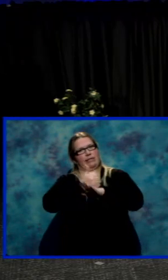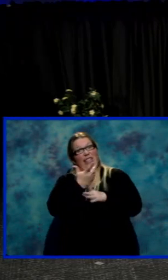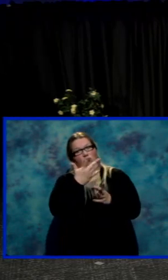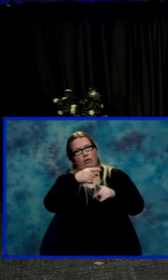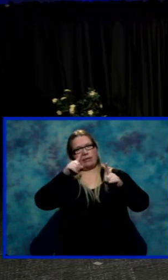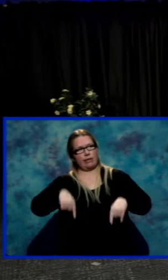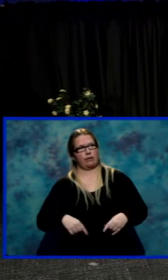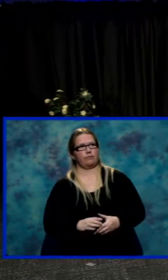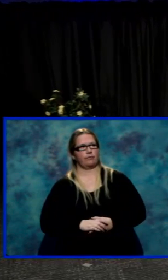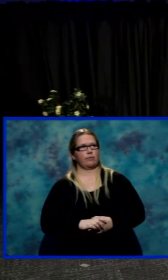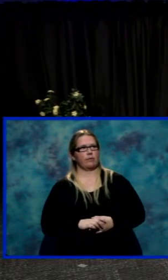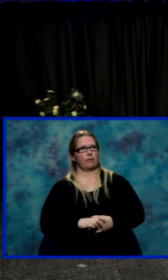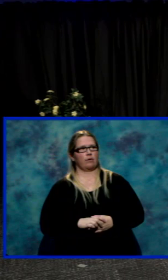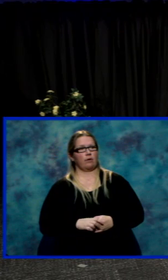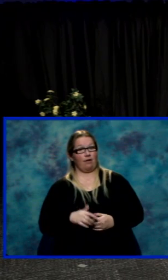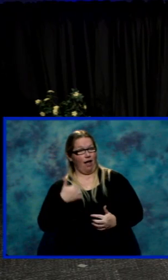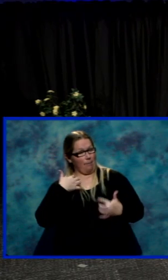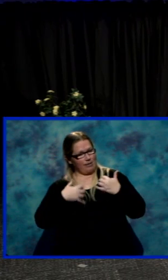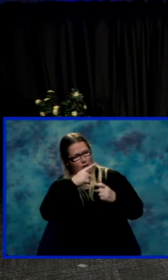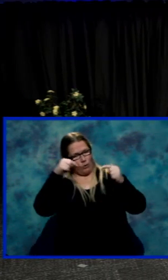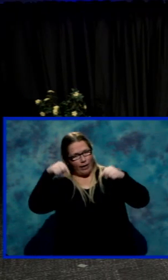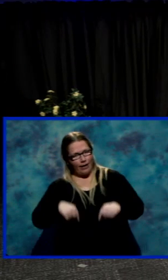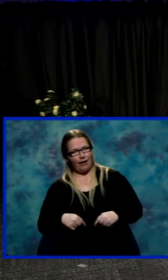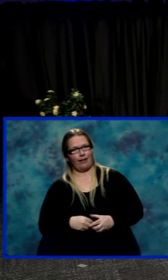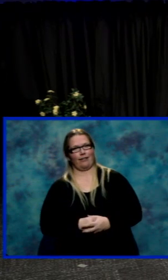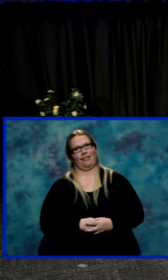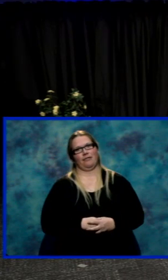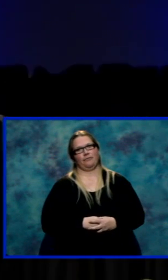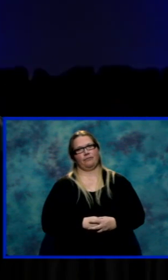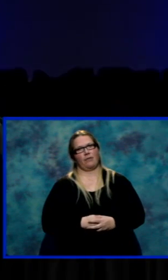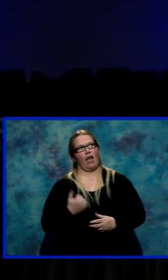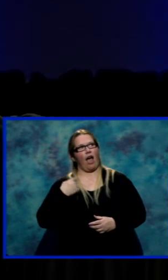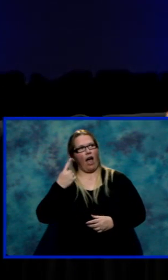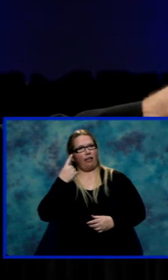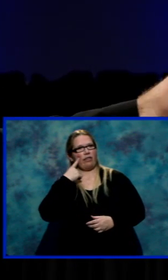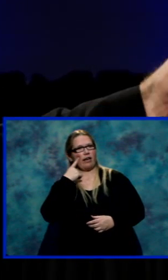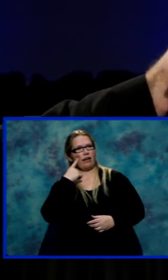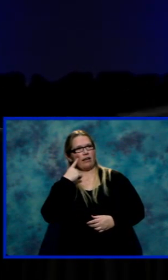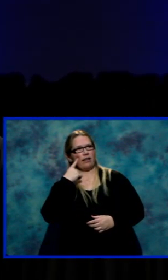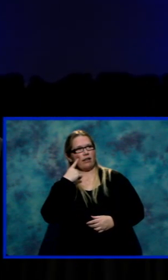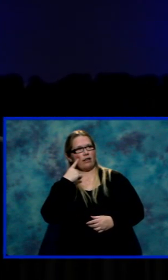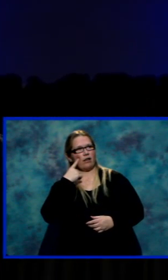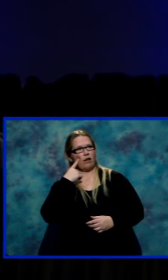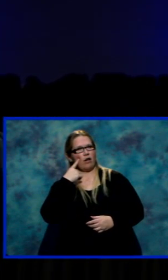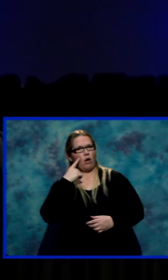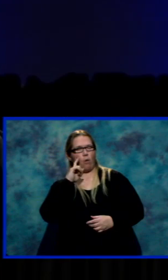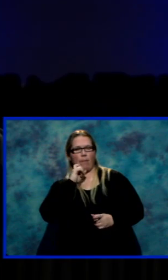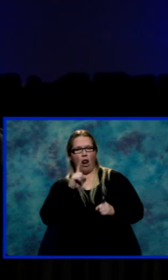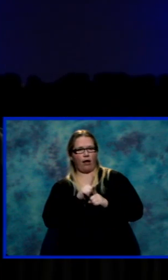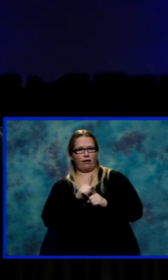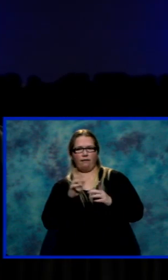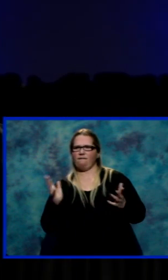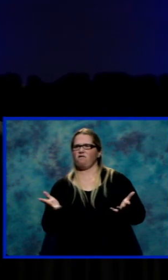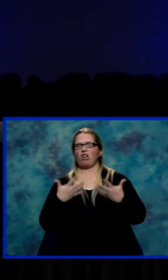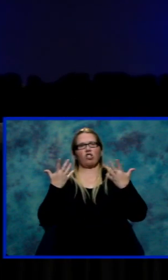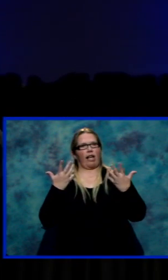We're glad you're here. I can genuinely say I'm excited you're here. Fantastic. And I think you're going to bring a breath of fresh air to our conference.